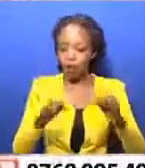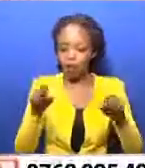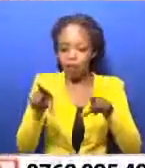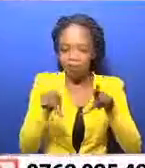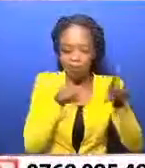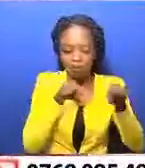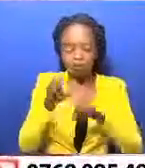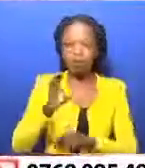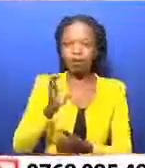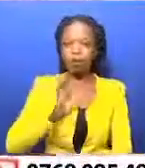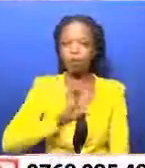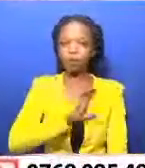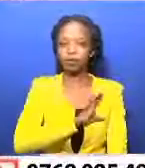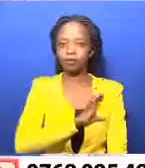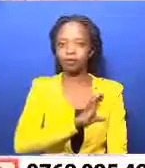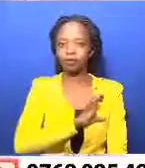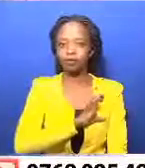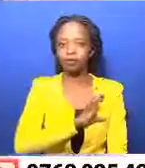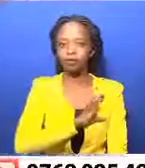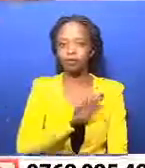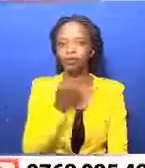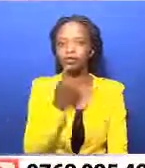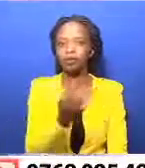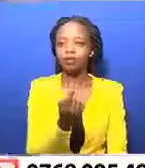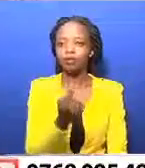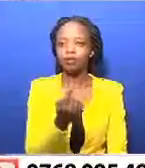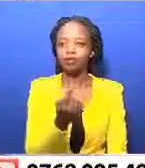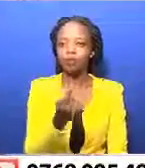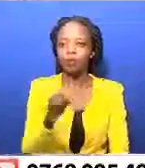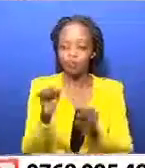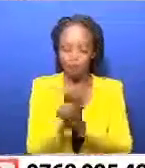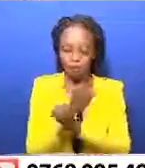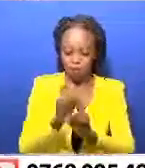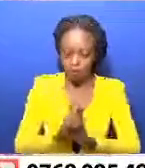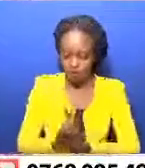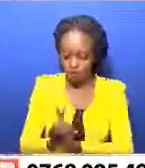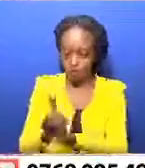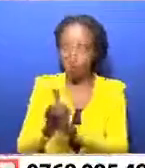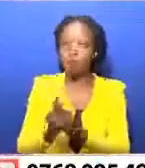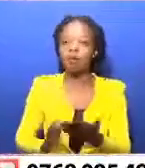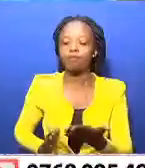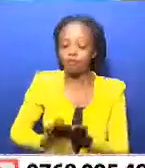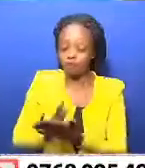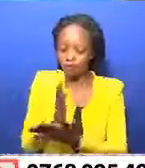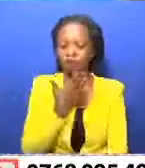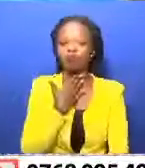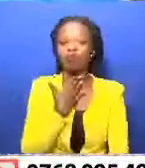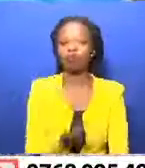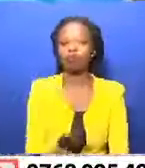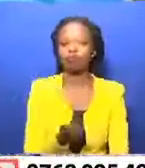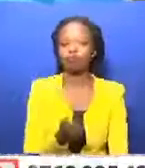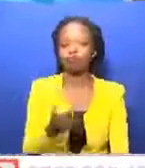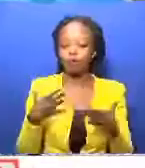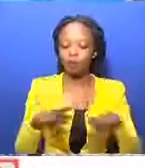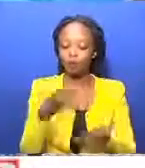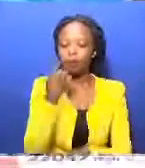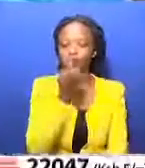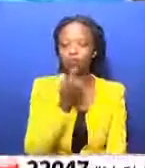committee wanashuku kwamba haiwezi ikawapatia haki ile wanataka. Wale watu